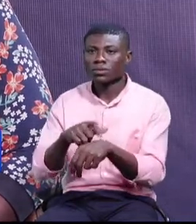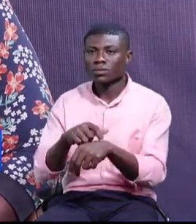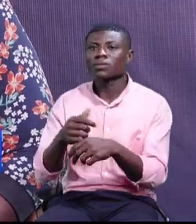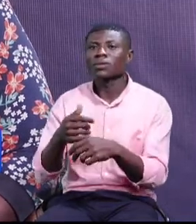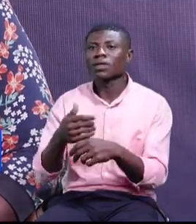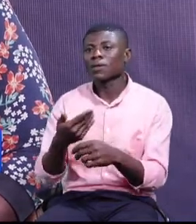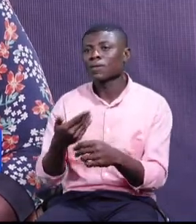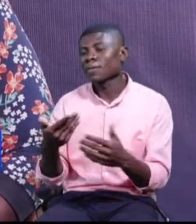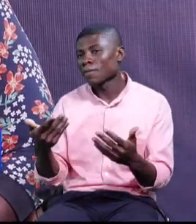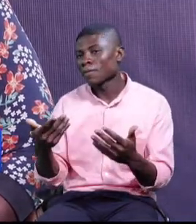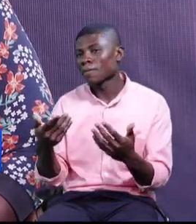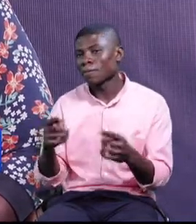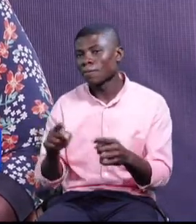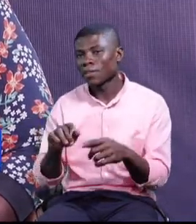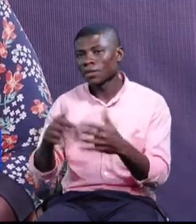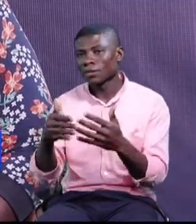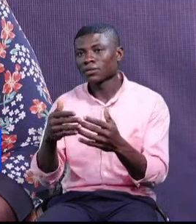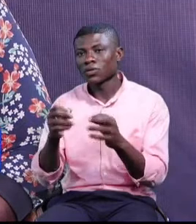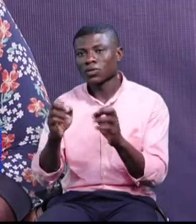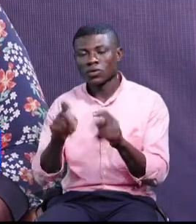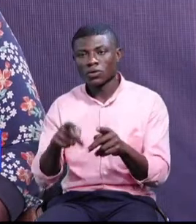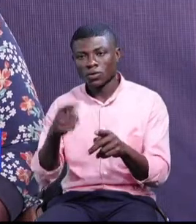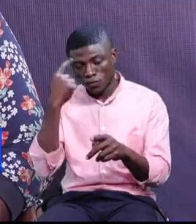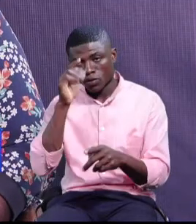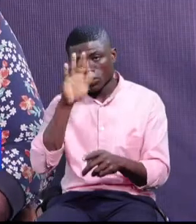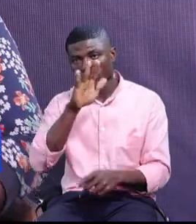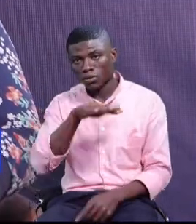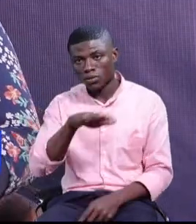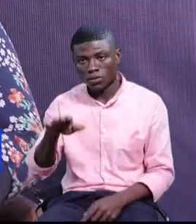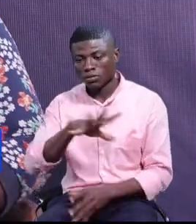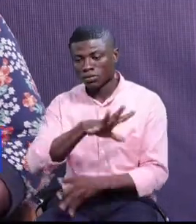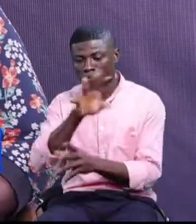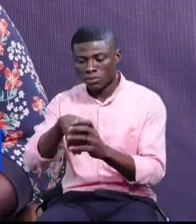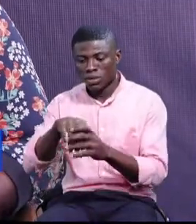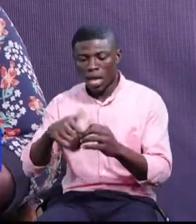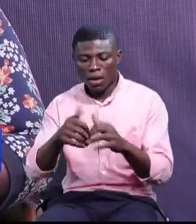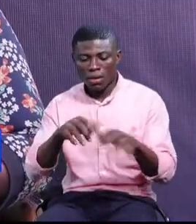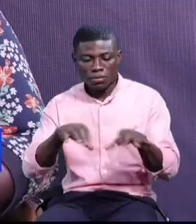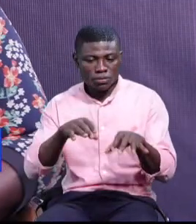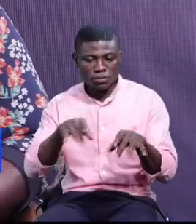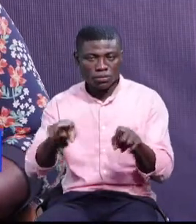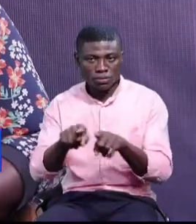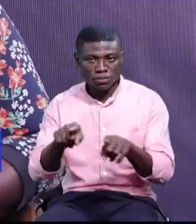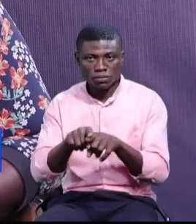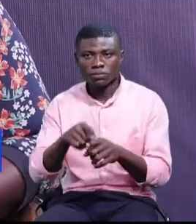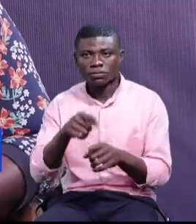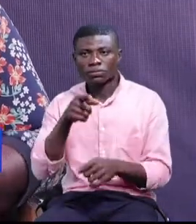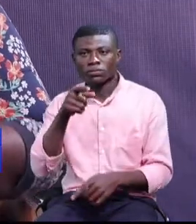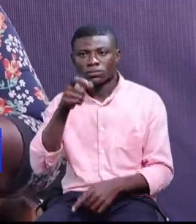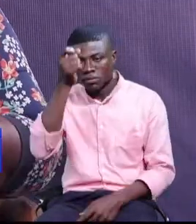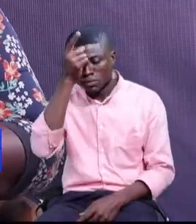there are. When you give the chance for your children to be involved, they also make